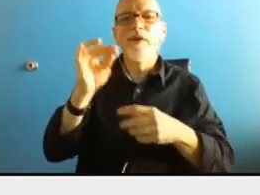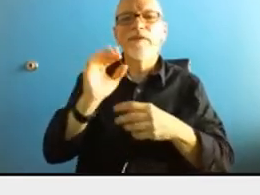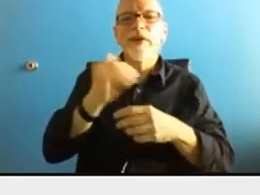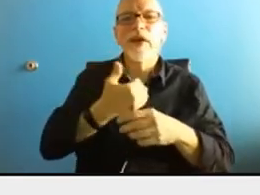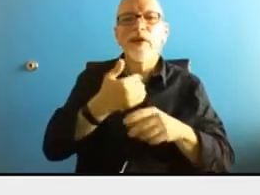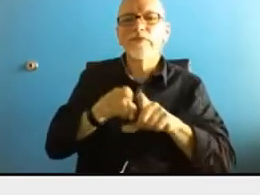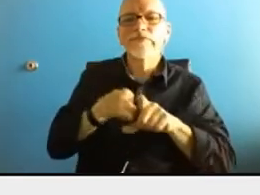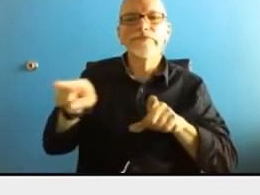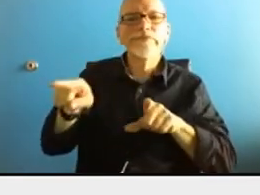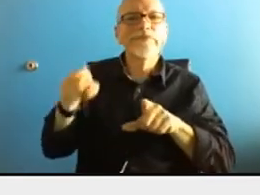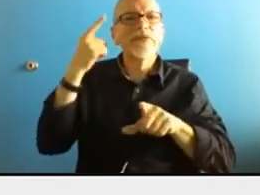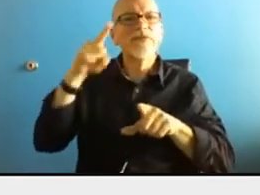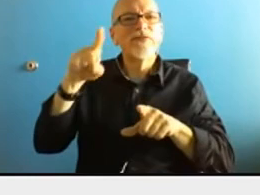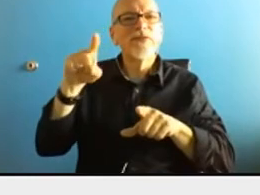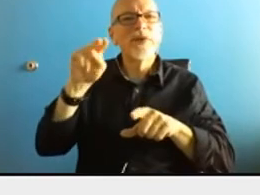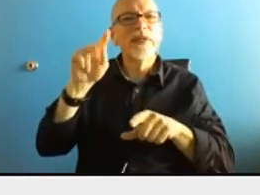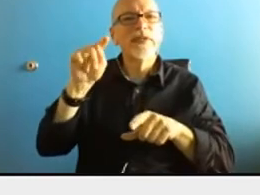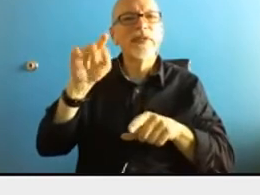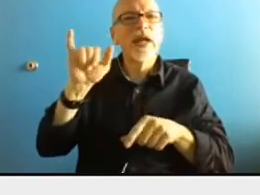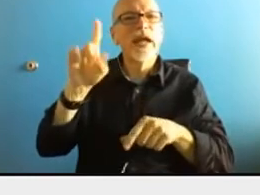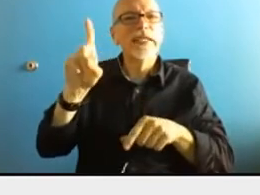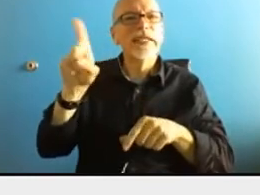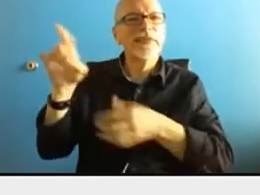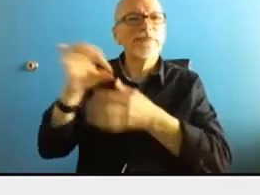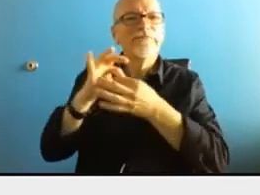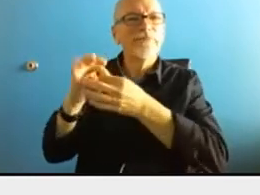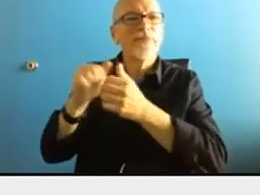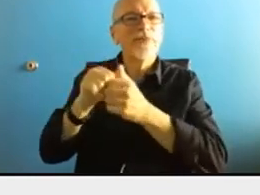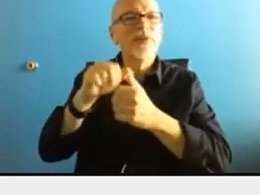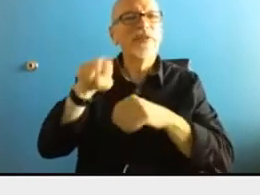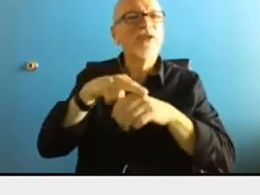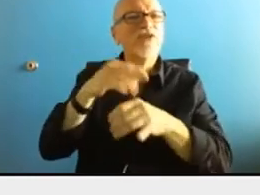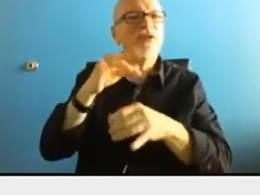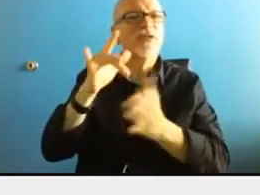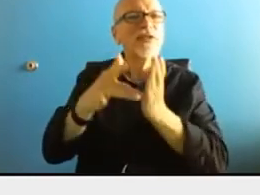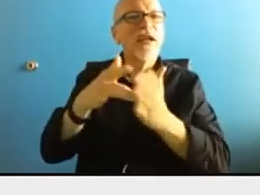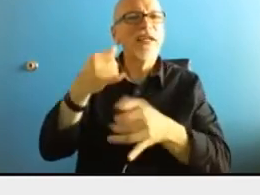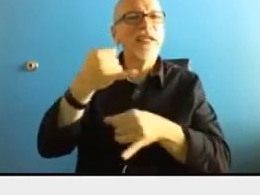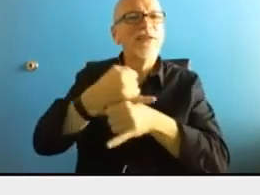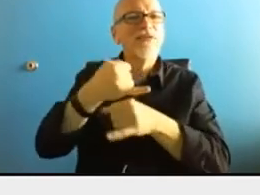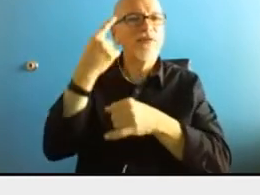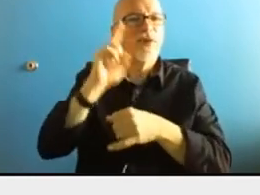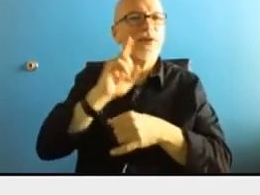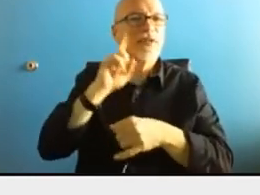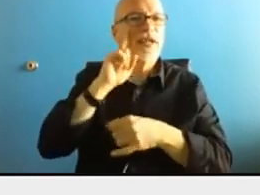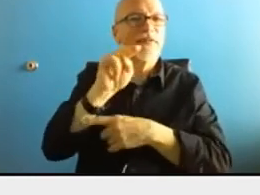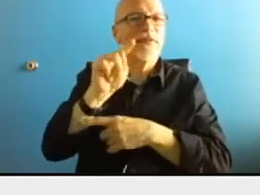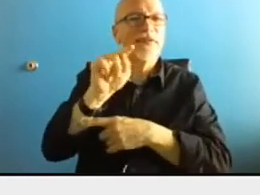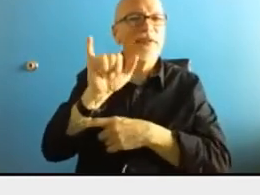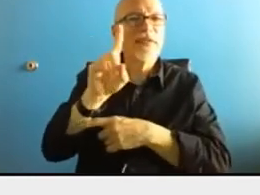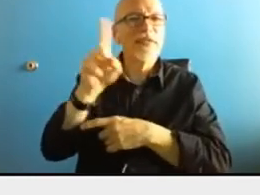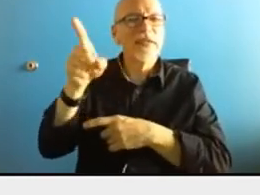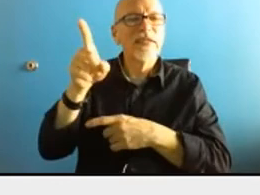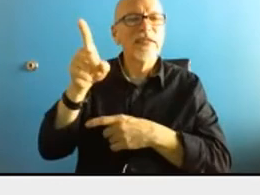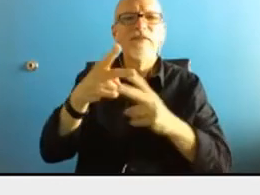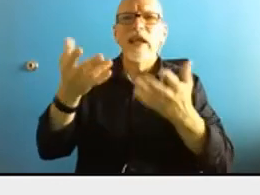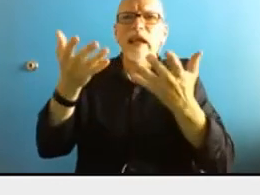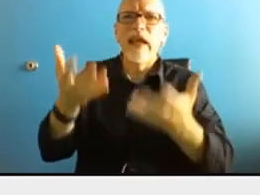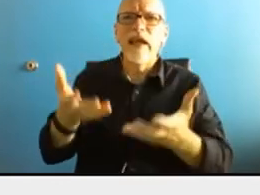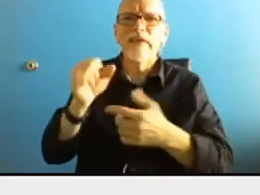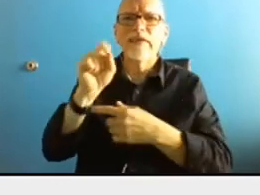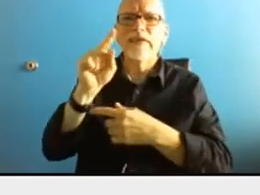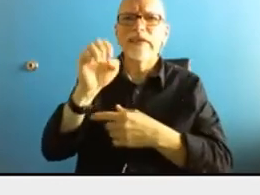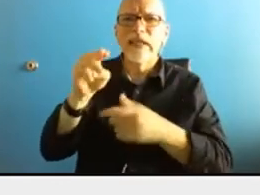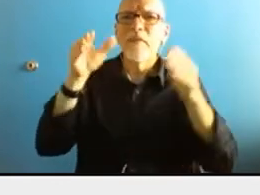for NTID, the National Technical Institute for the Deaf, which are, very heavily STEM